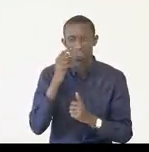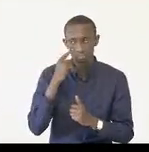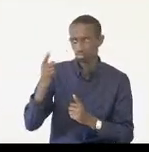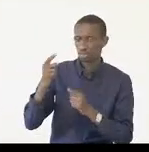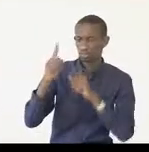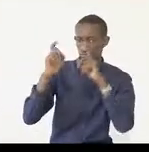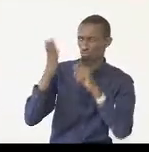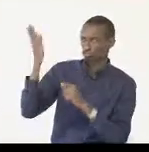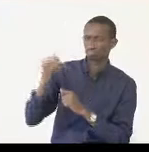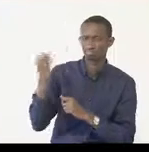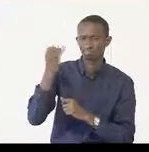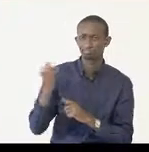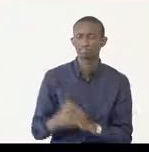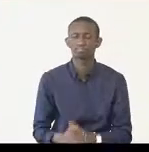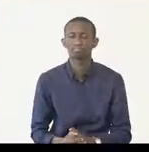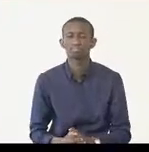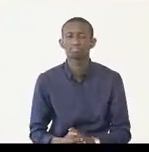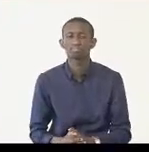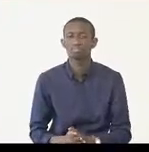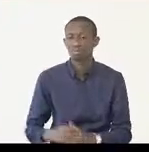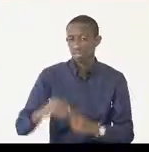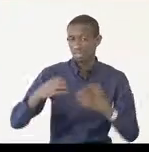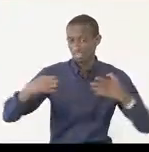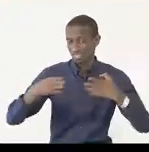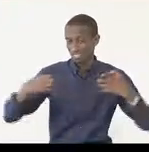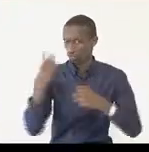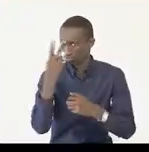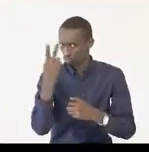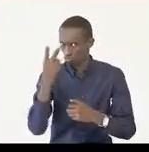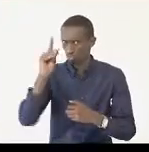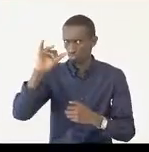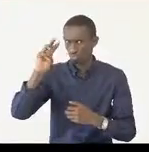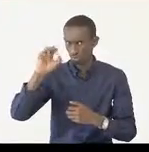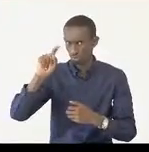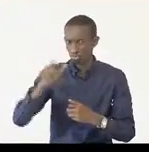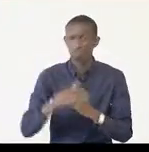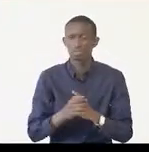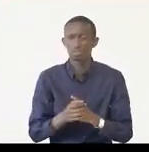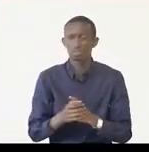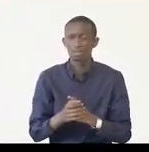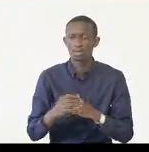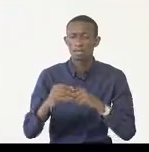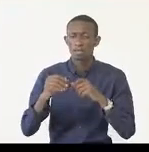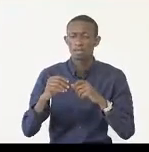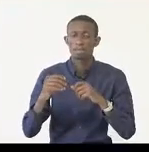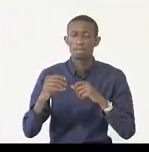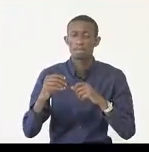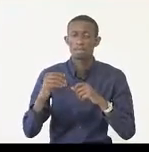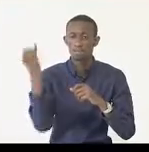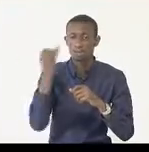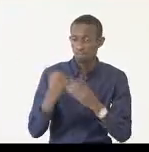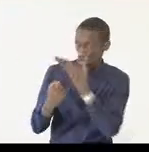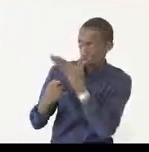the diagram. So the elastic two-dimensional collision, so this diagram is going out to show you that we